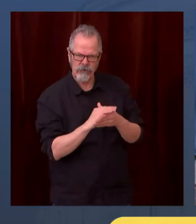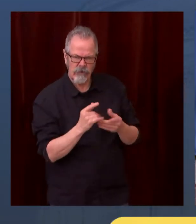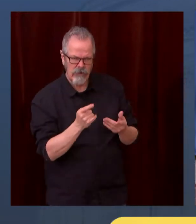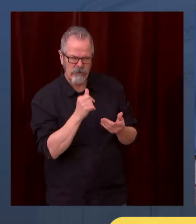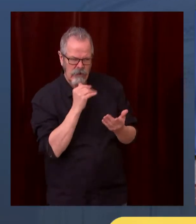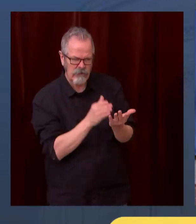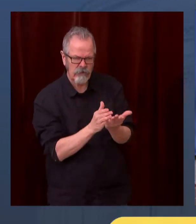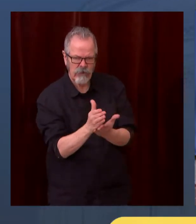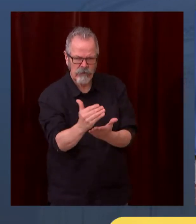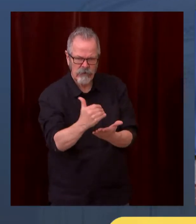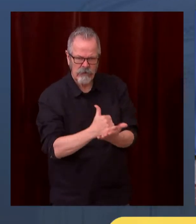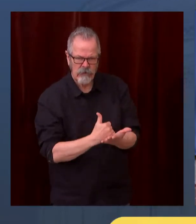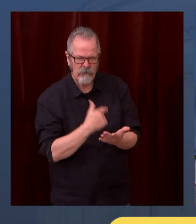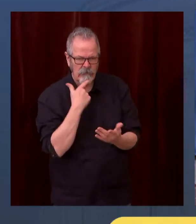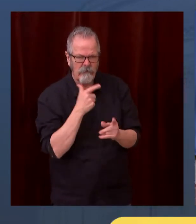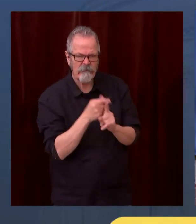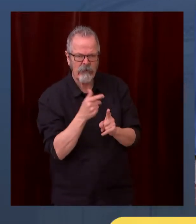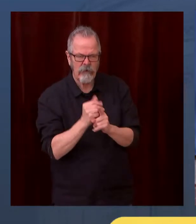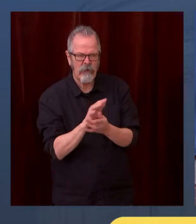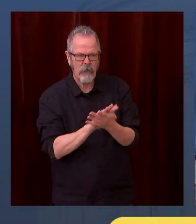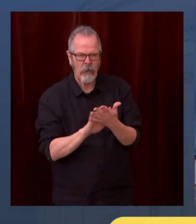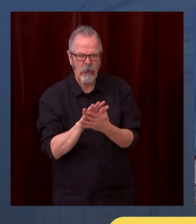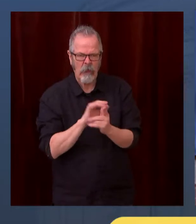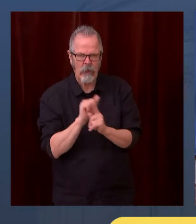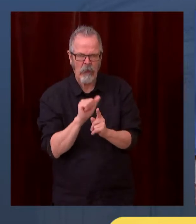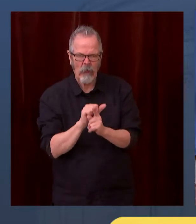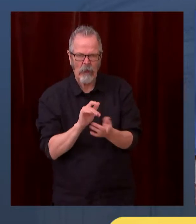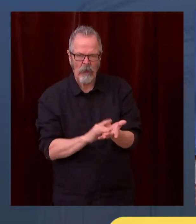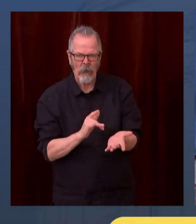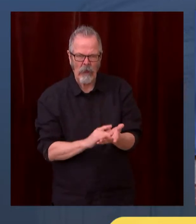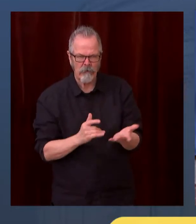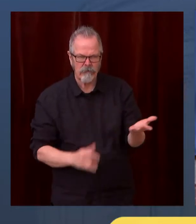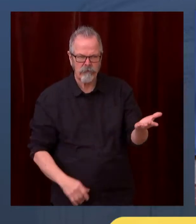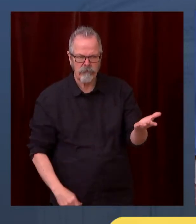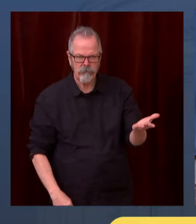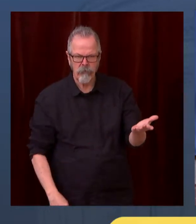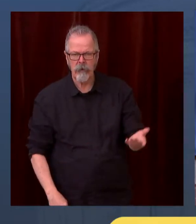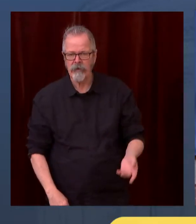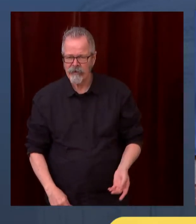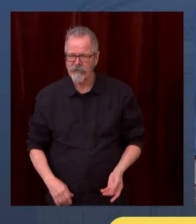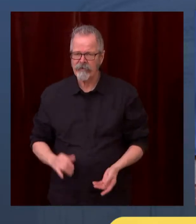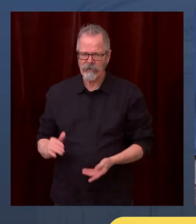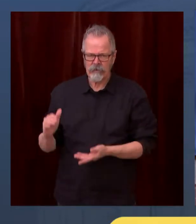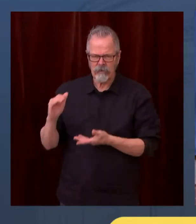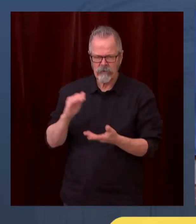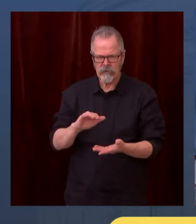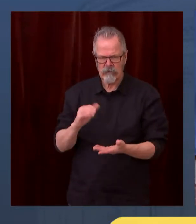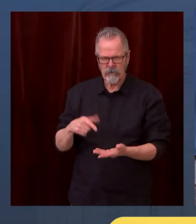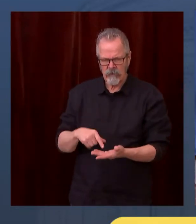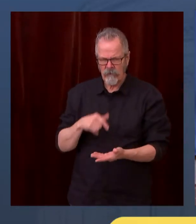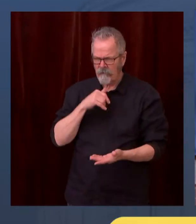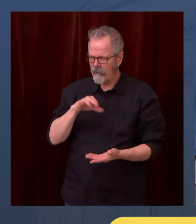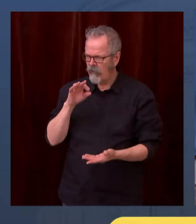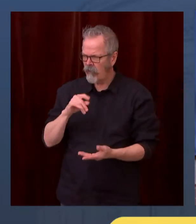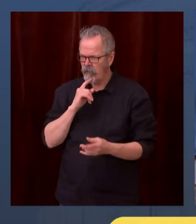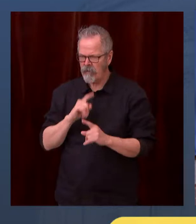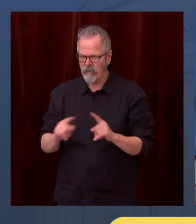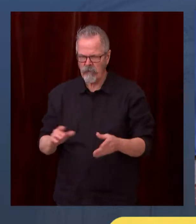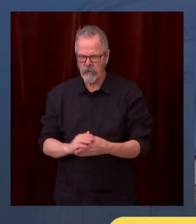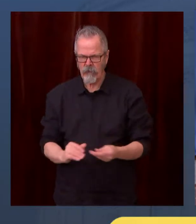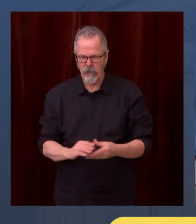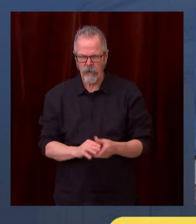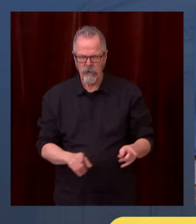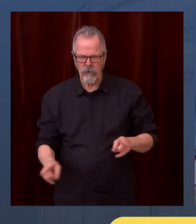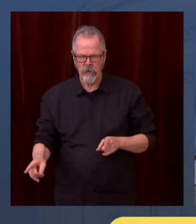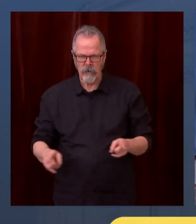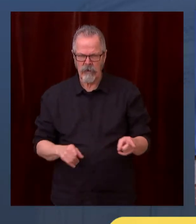vaccine distribution. They said allocation to counties isn't clearly defined, doesn't seem to be based on population or other metrics,